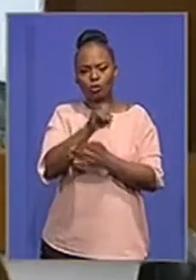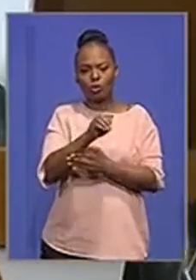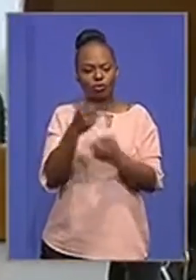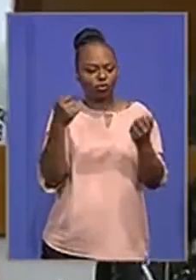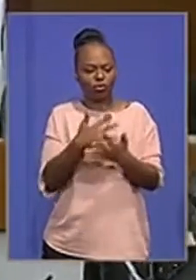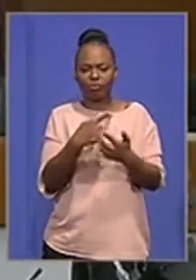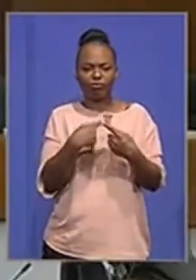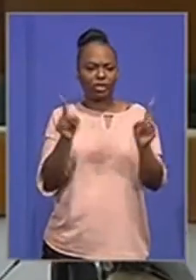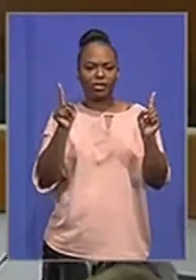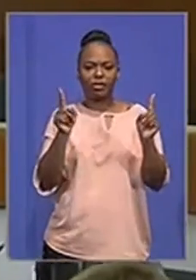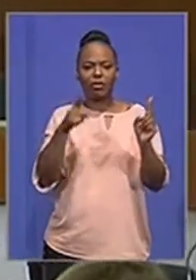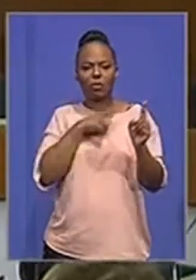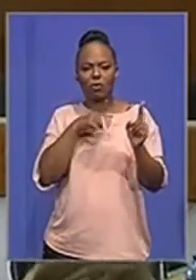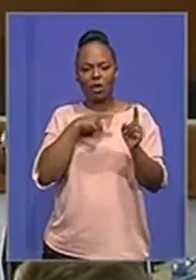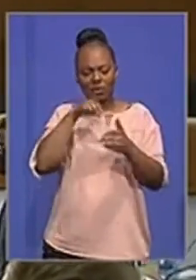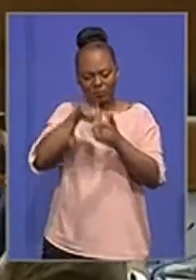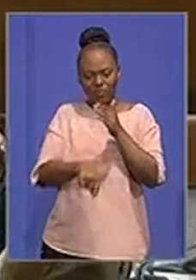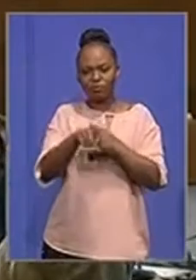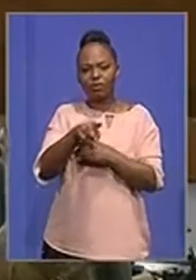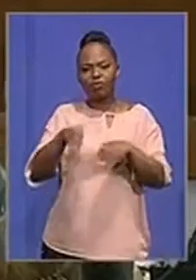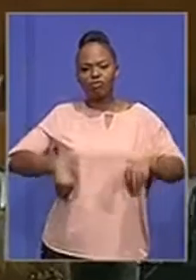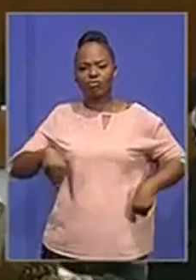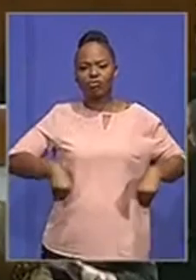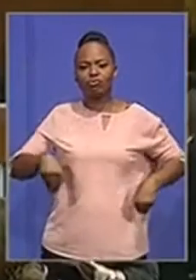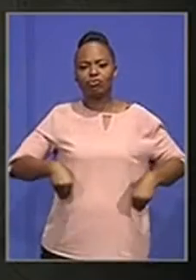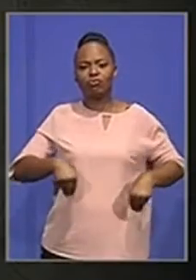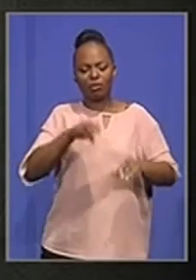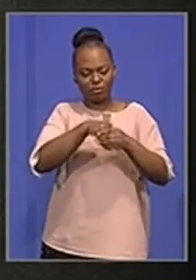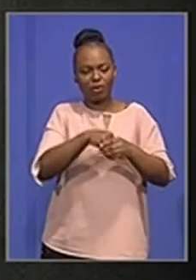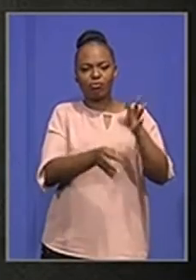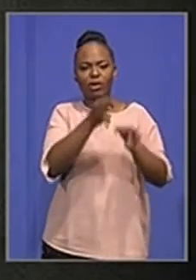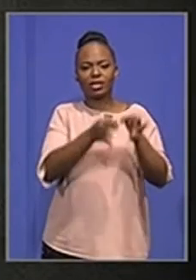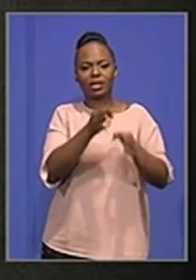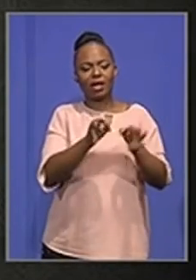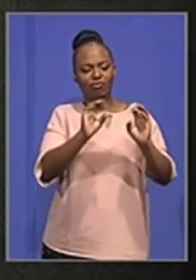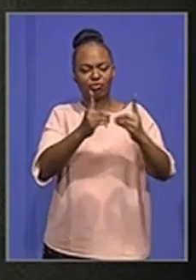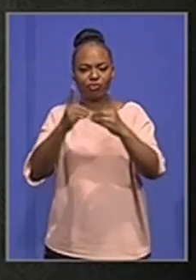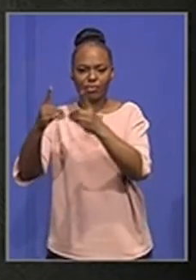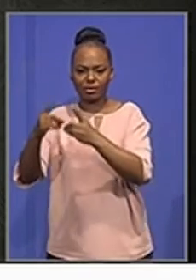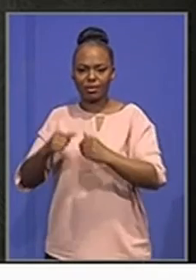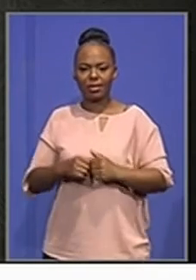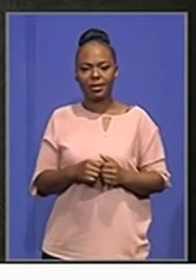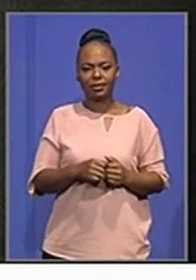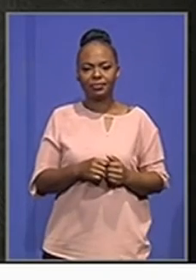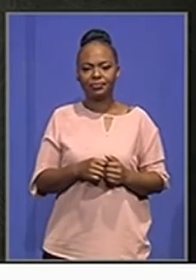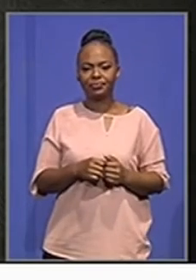bontshang botebo ba menyenyetsi ya bobodu ka hara makala a mmuso. What I appreciate most is that it